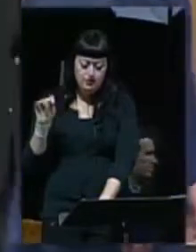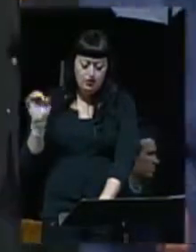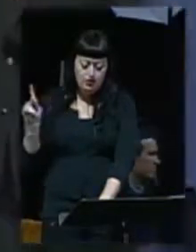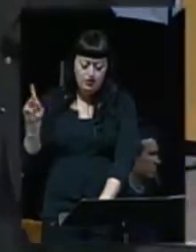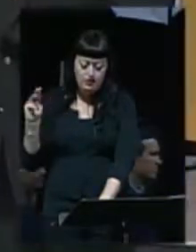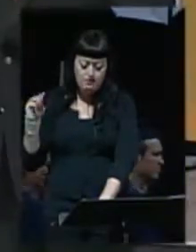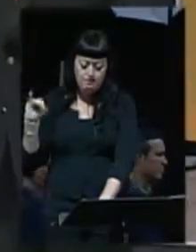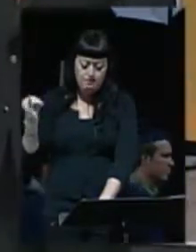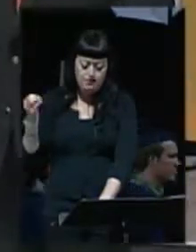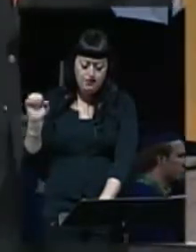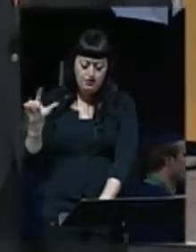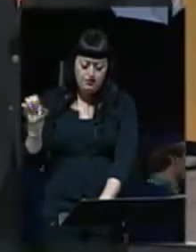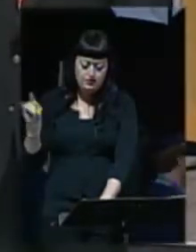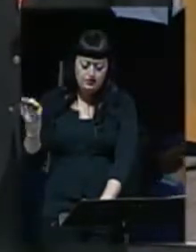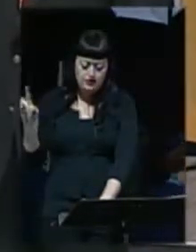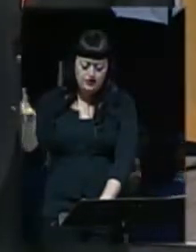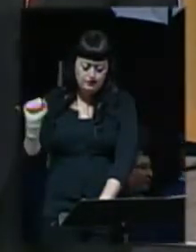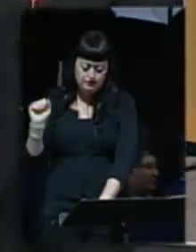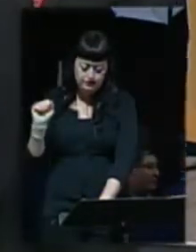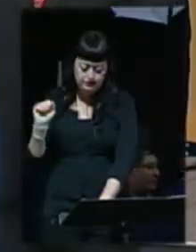Clark Melstad.